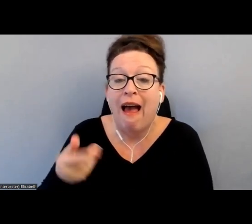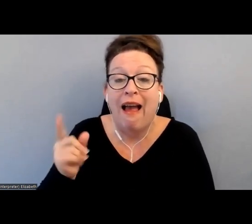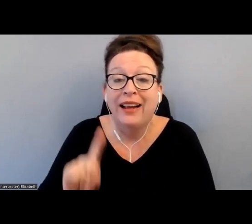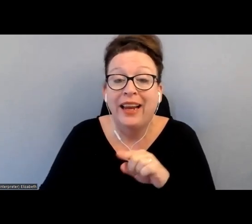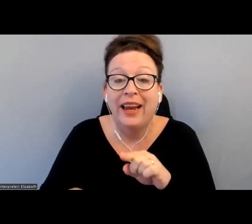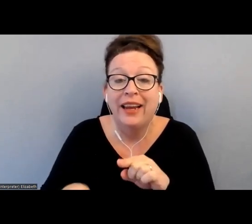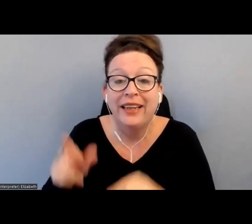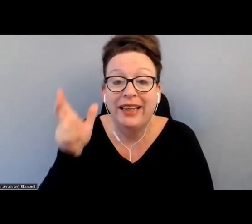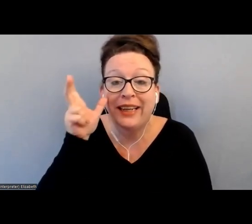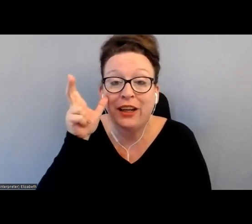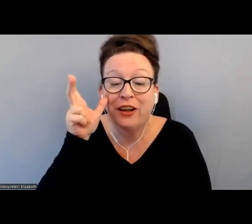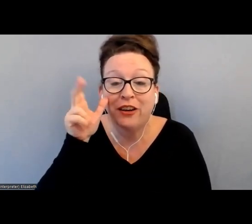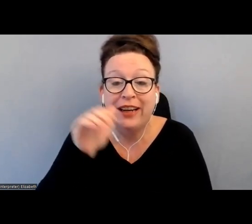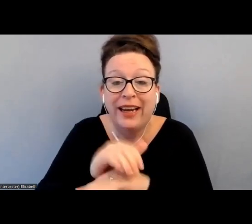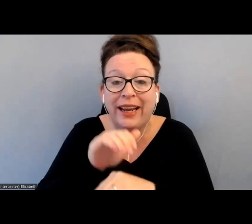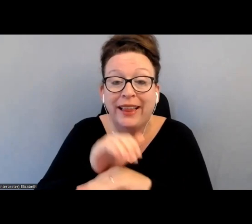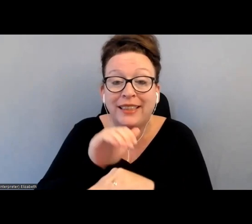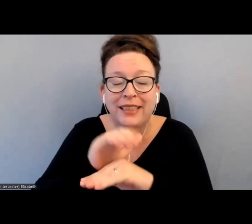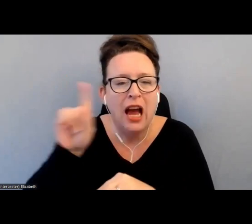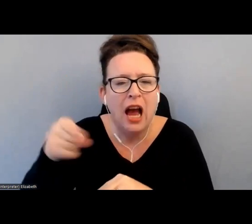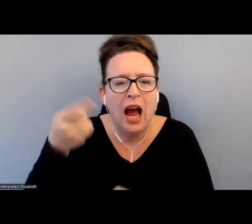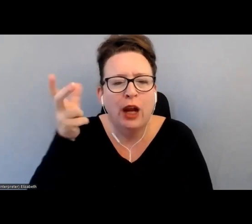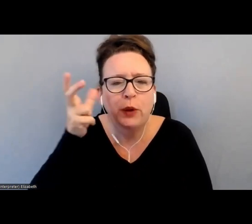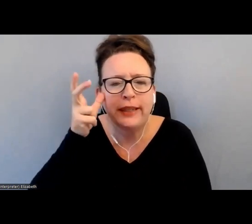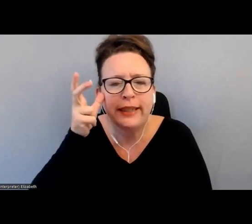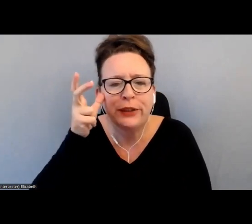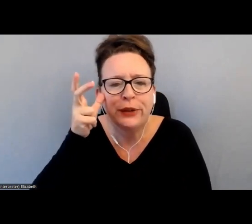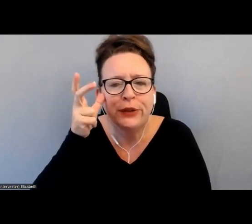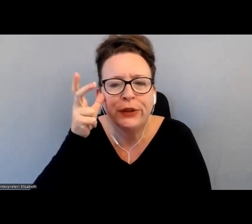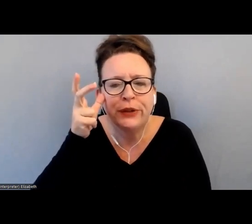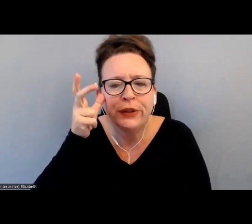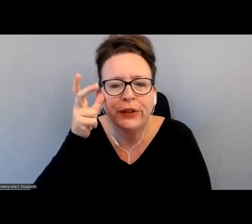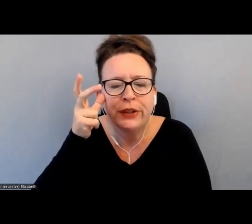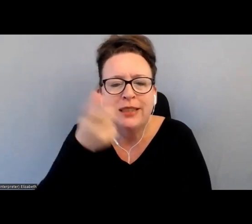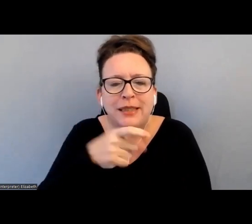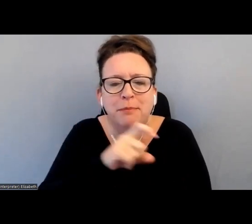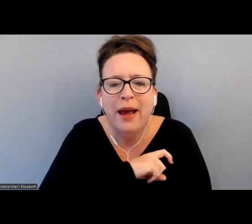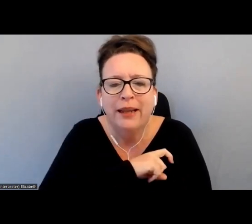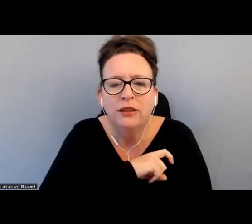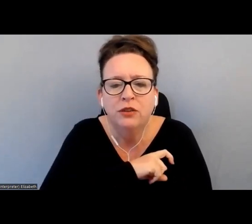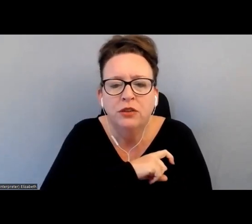cannot hear English. I only hear Spanish.